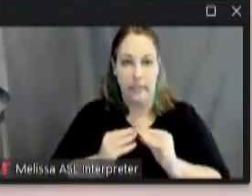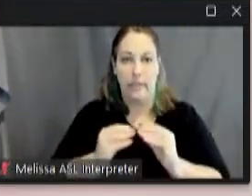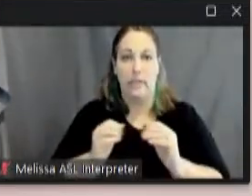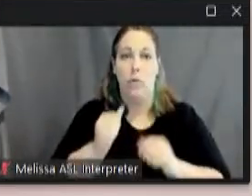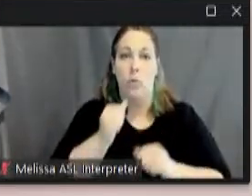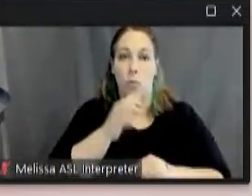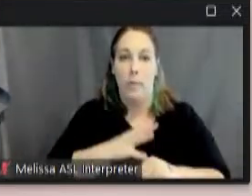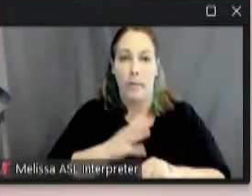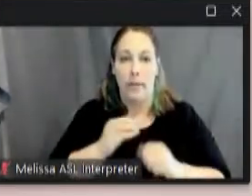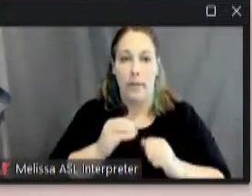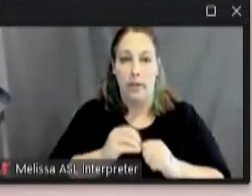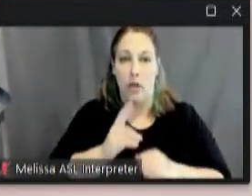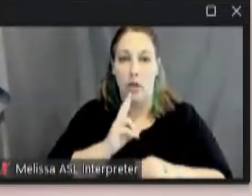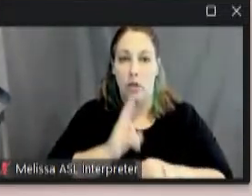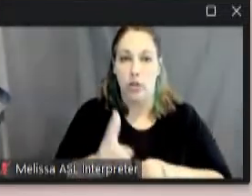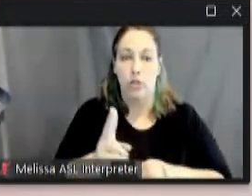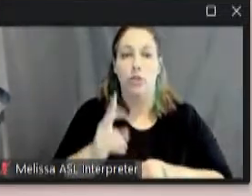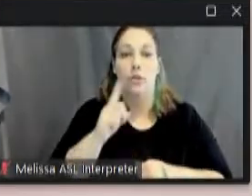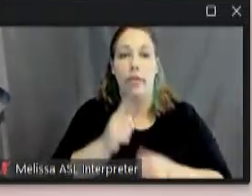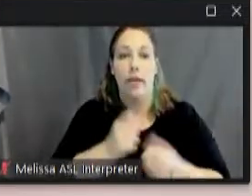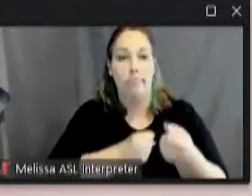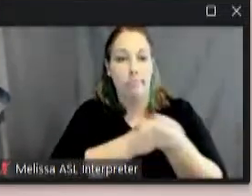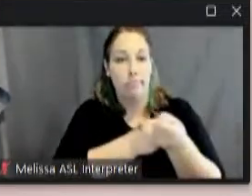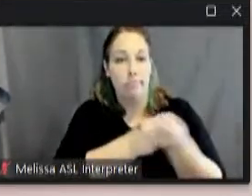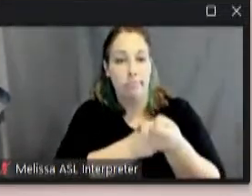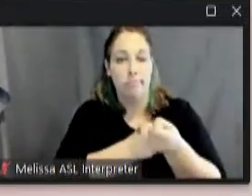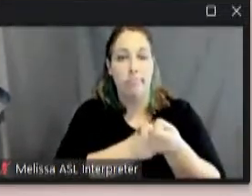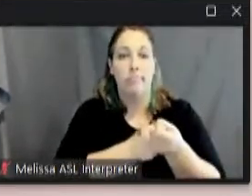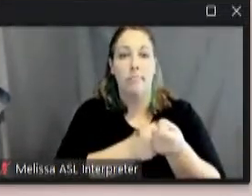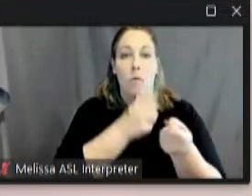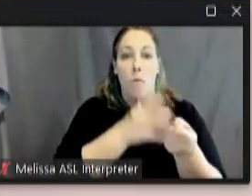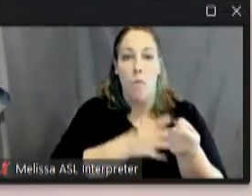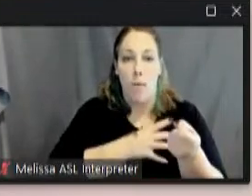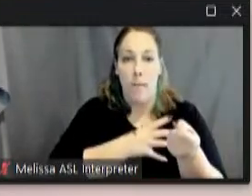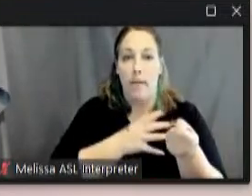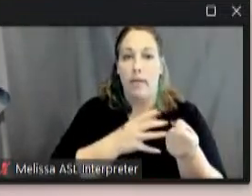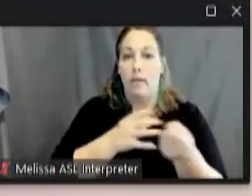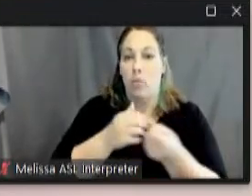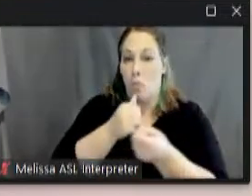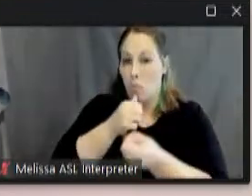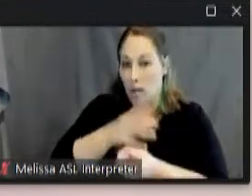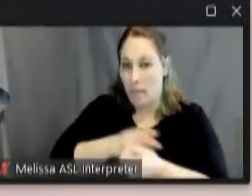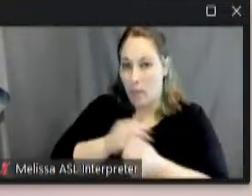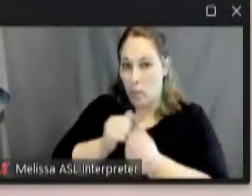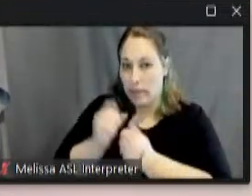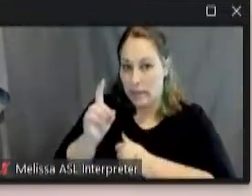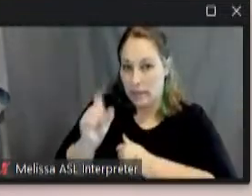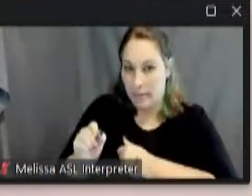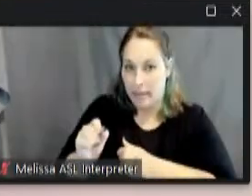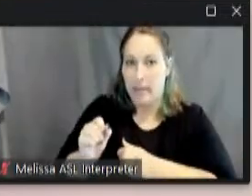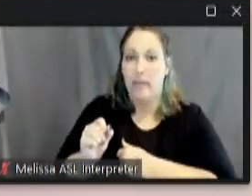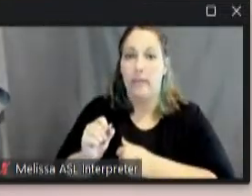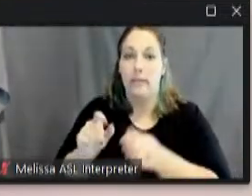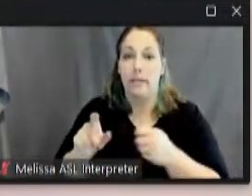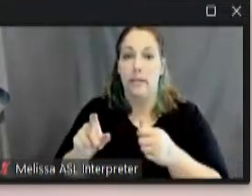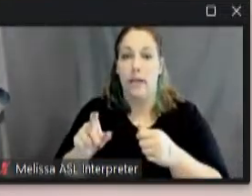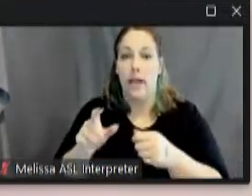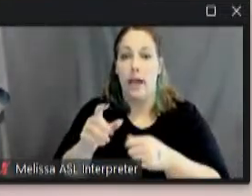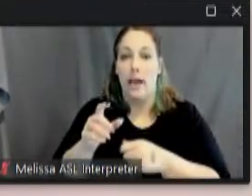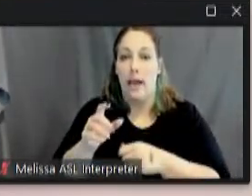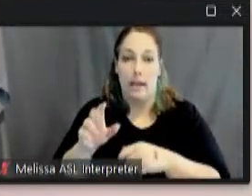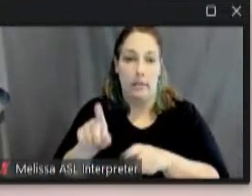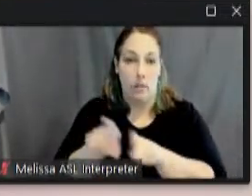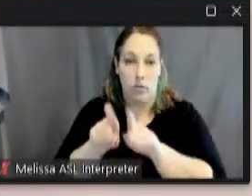work pro-women and women with disabilities, along with the